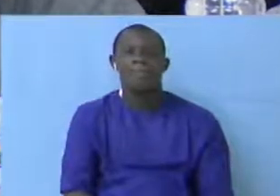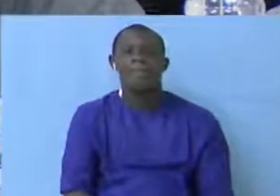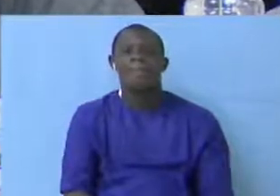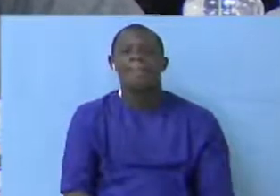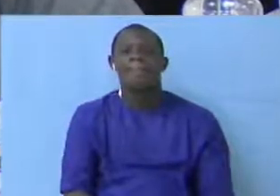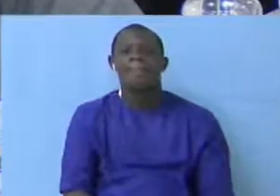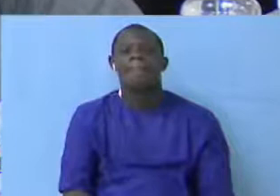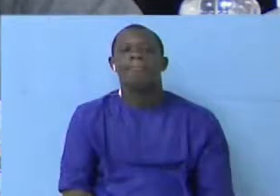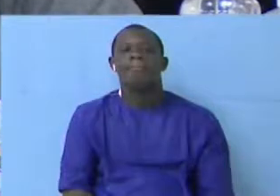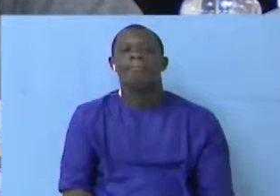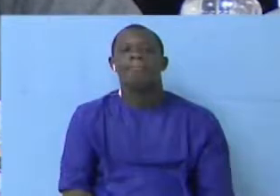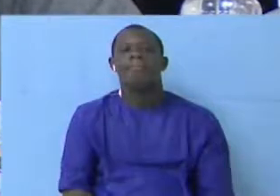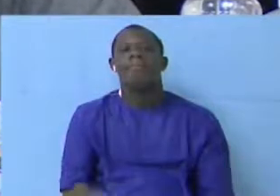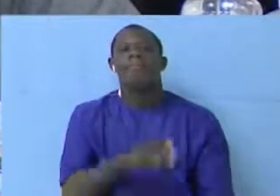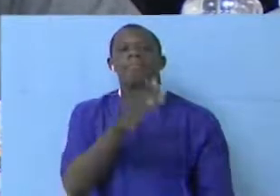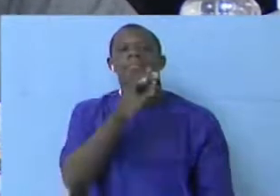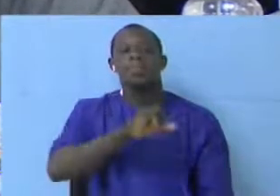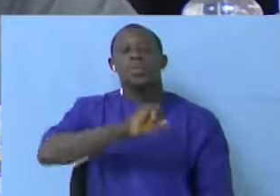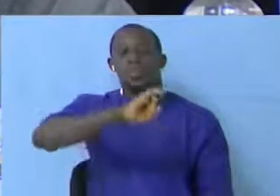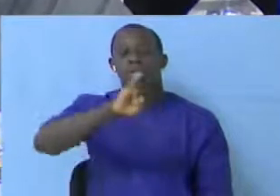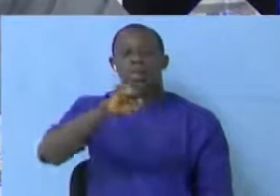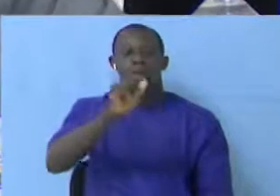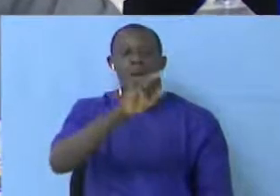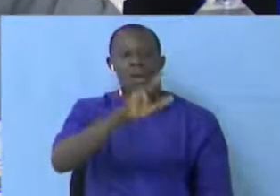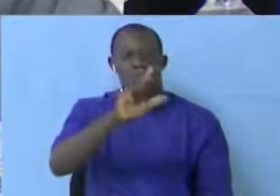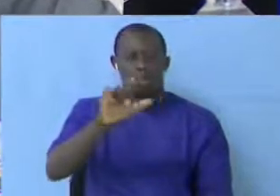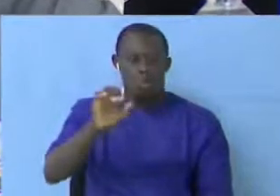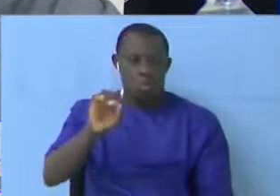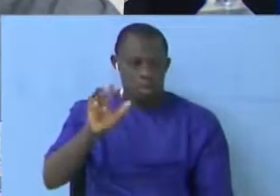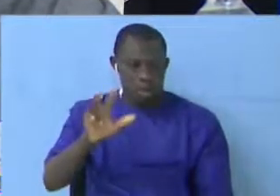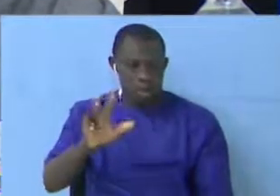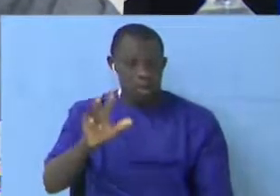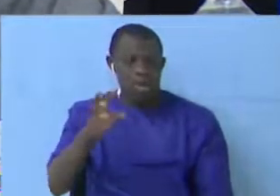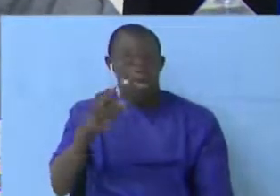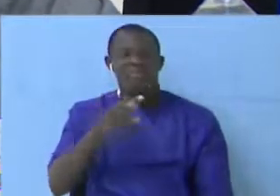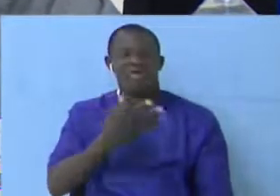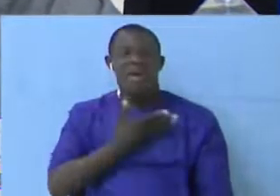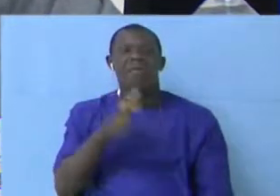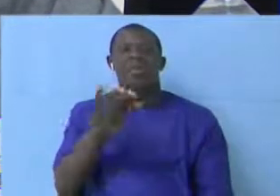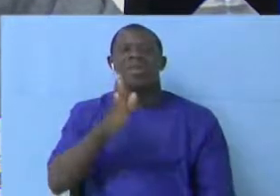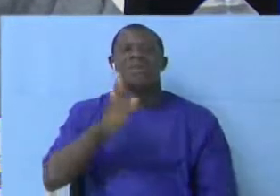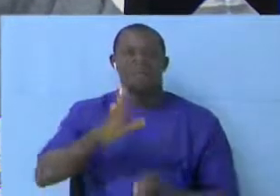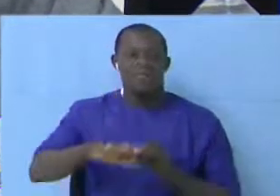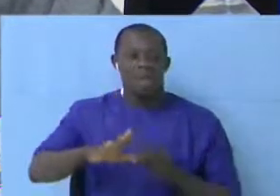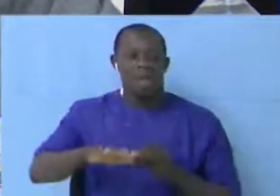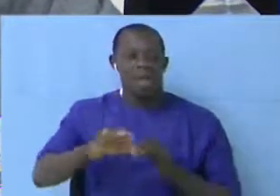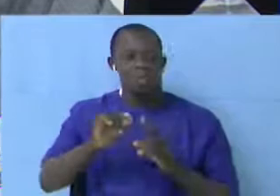Mr. Jallo, if you have any concluding remarks to make, please proceed. Mr. Jallo,